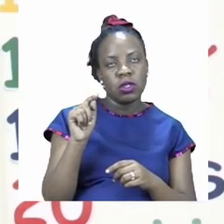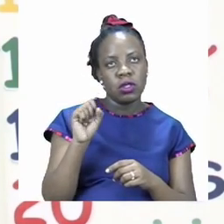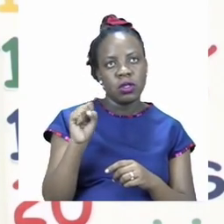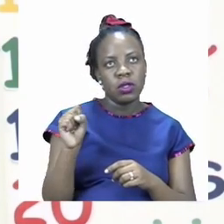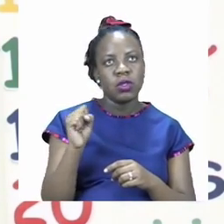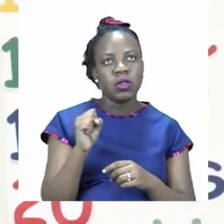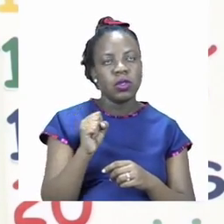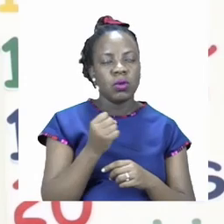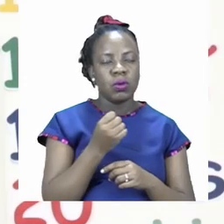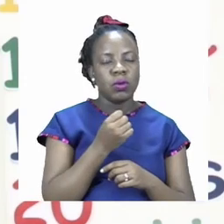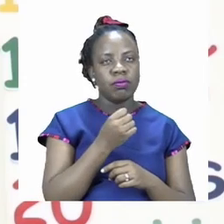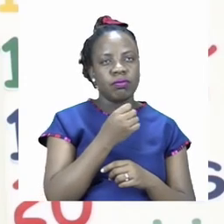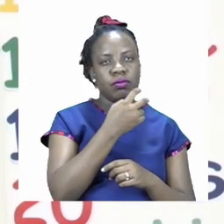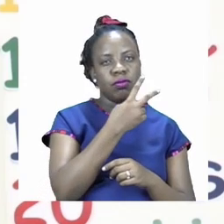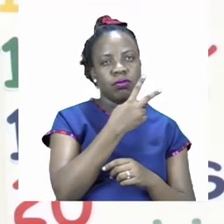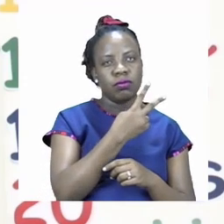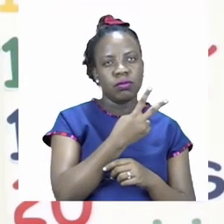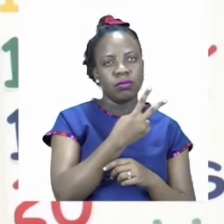have